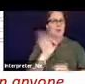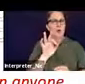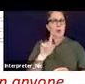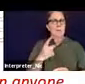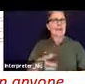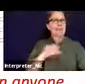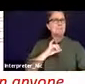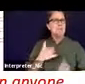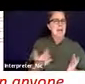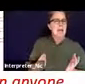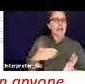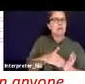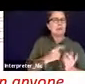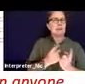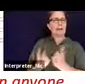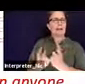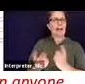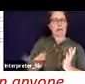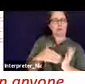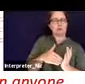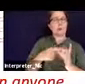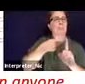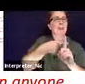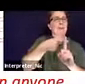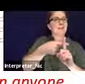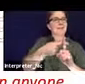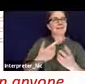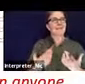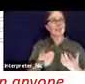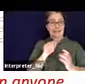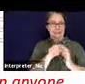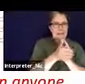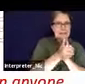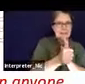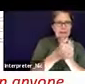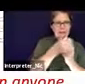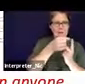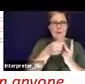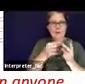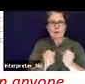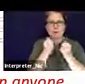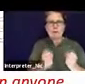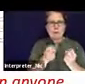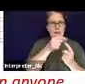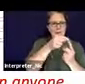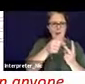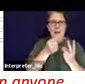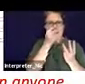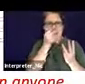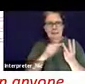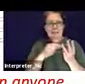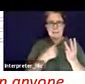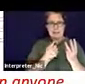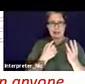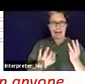extra, it's given me a plus. And as I said, those are the skills, and the strengths, and the abilities that I've had to develop to